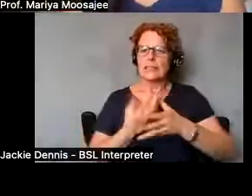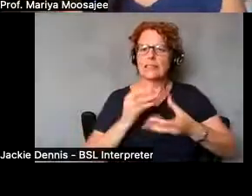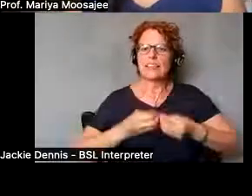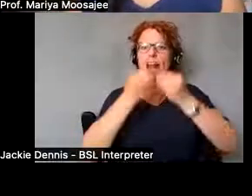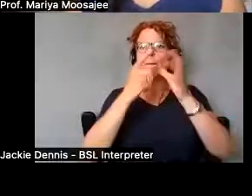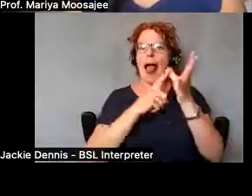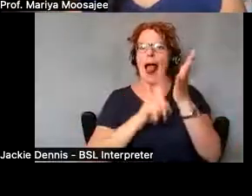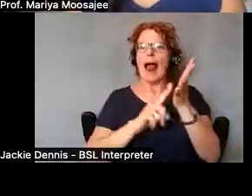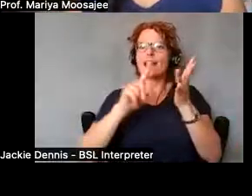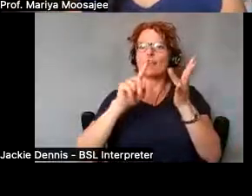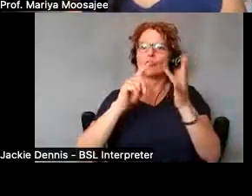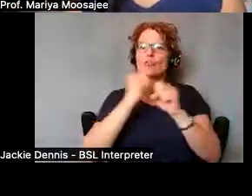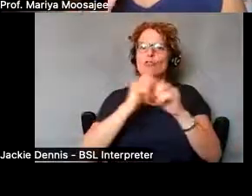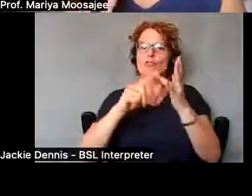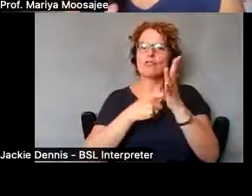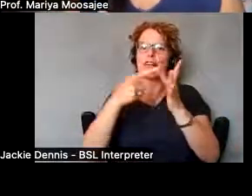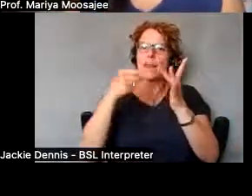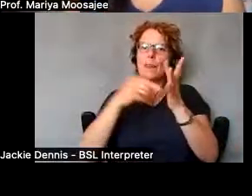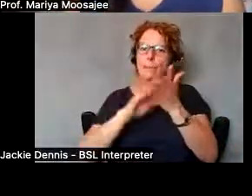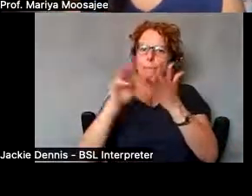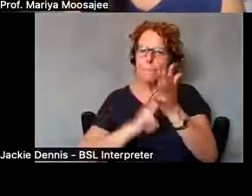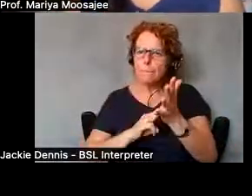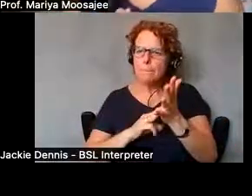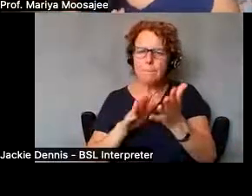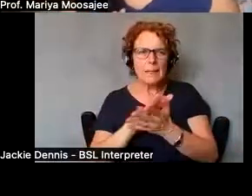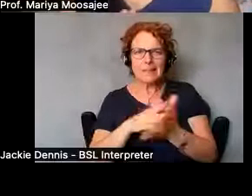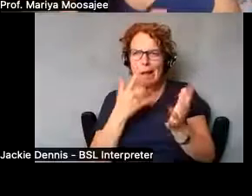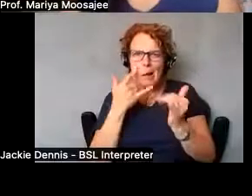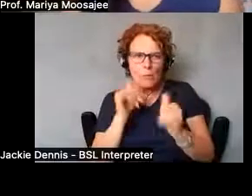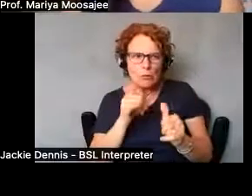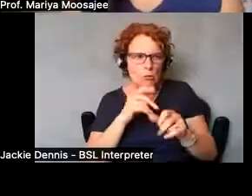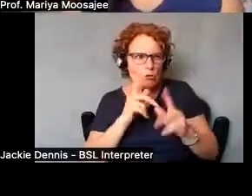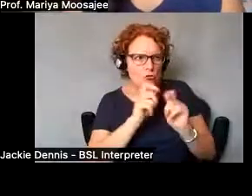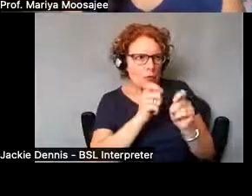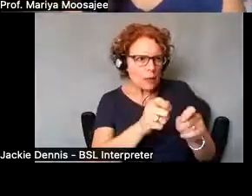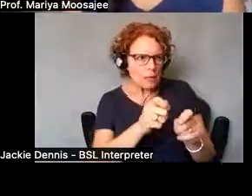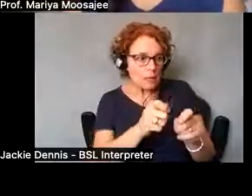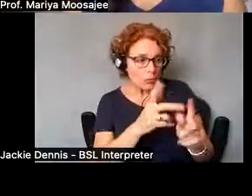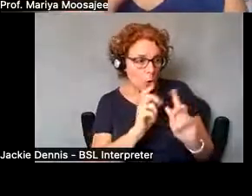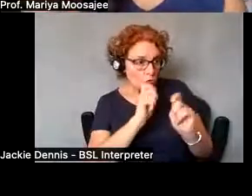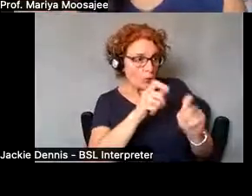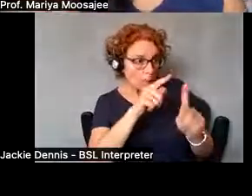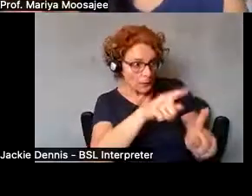whereby we can monitor treatments. So if, for example, we give you a treatment, we might not pick it